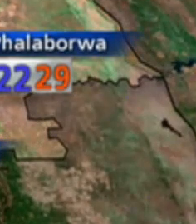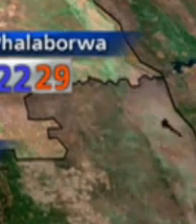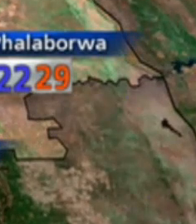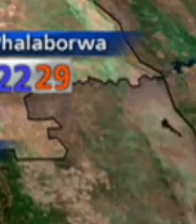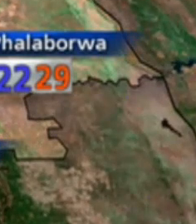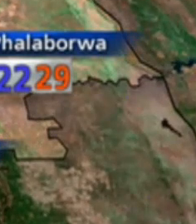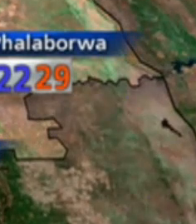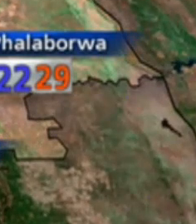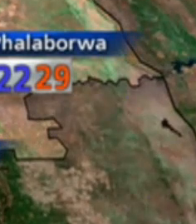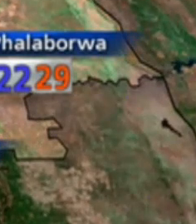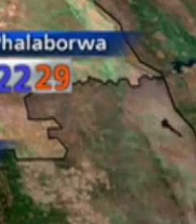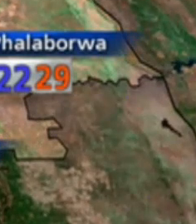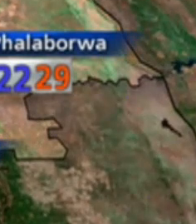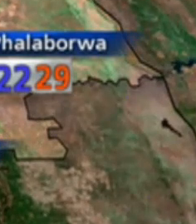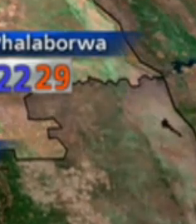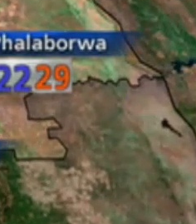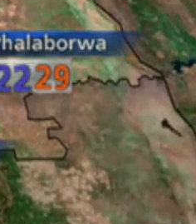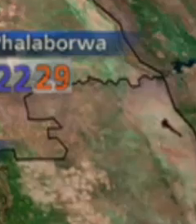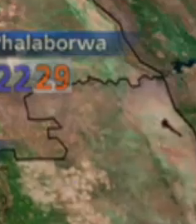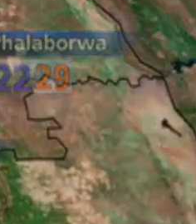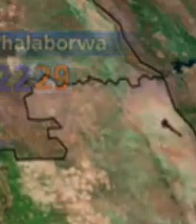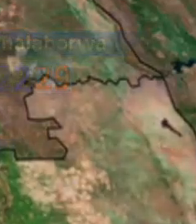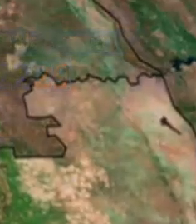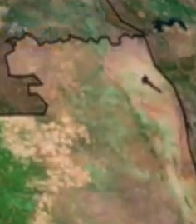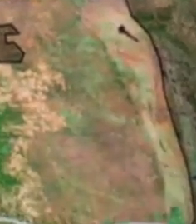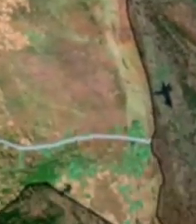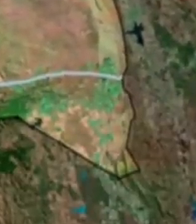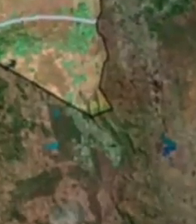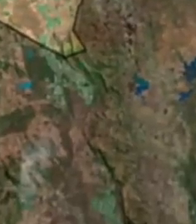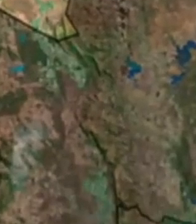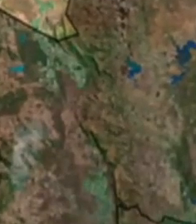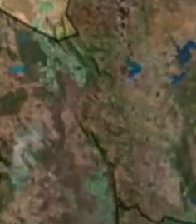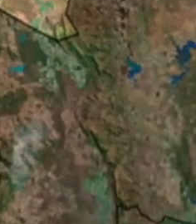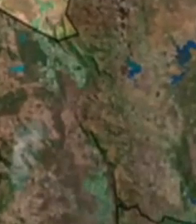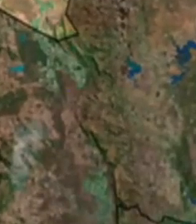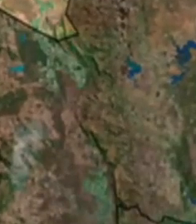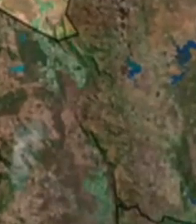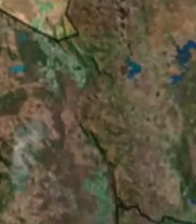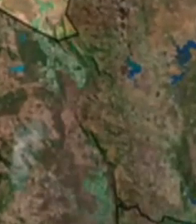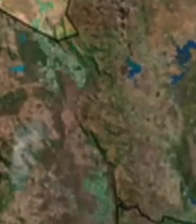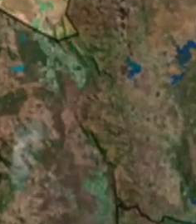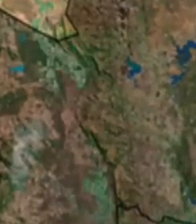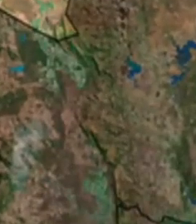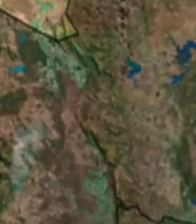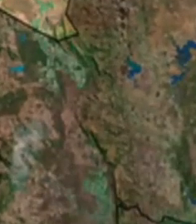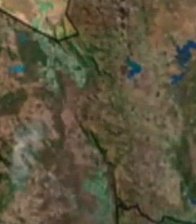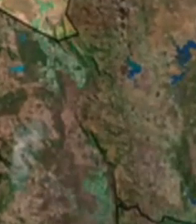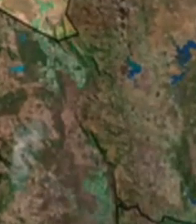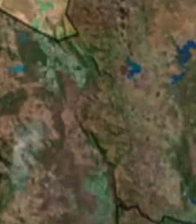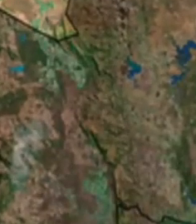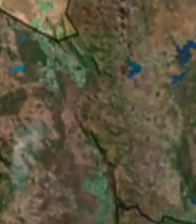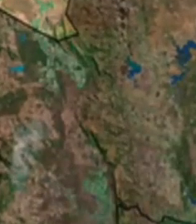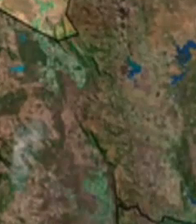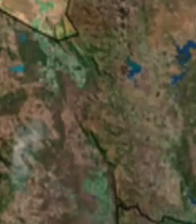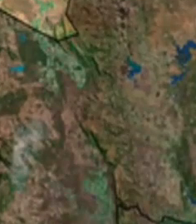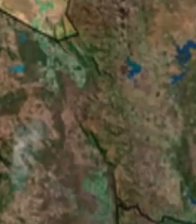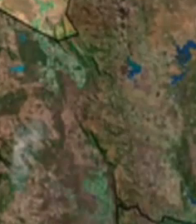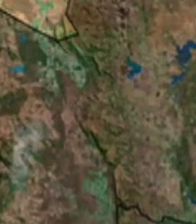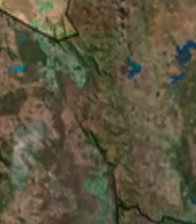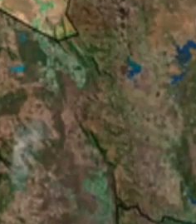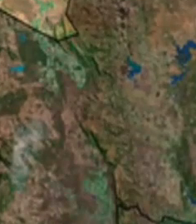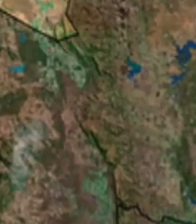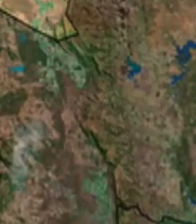di ka tlase fela ho 30 ntle fela le ka Mesina e tla hle re thifela ho 30 a motse e meraro ka ho fela o